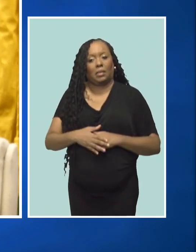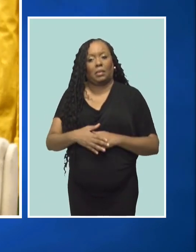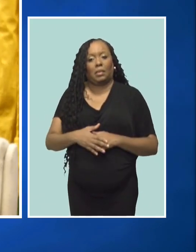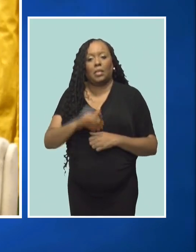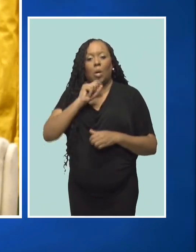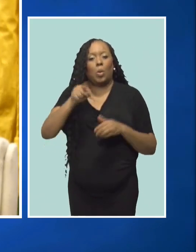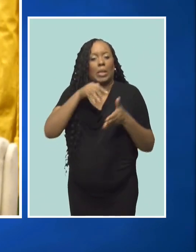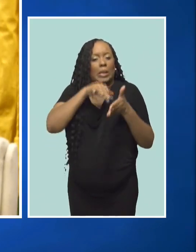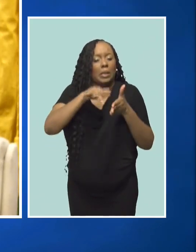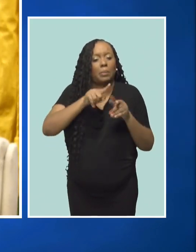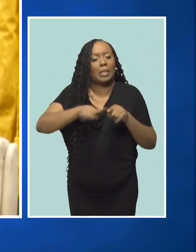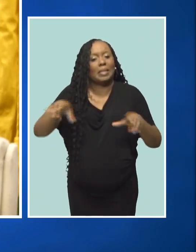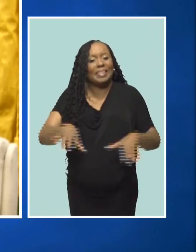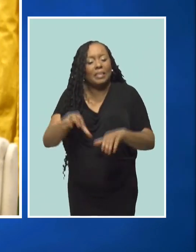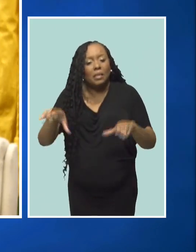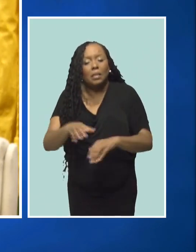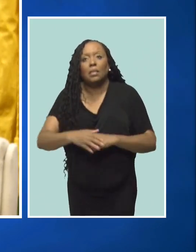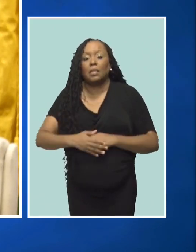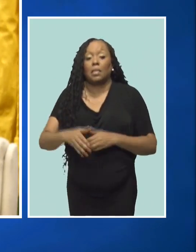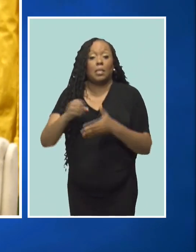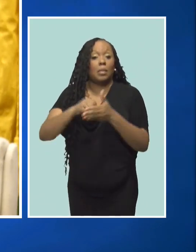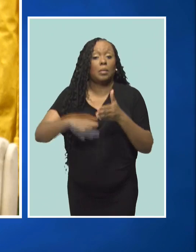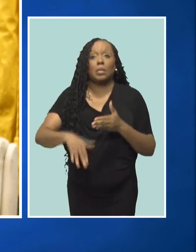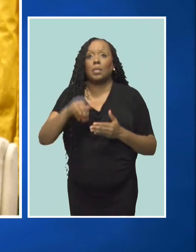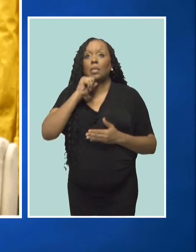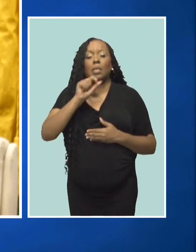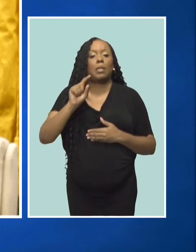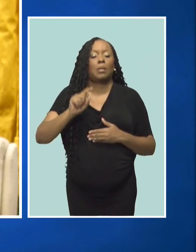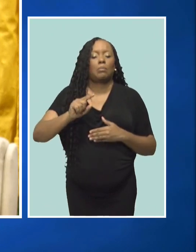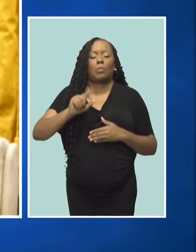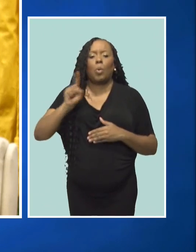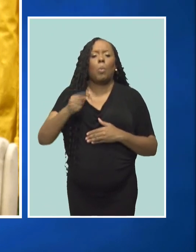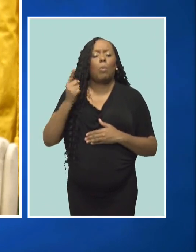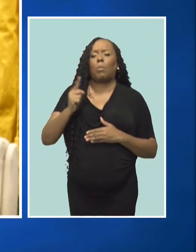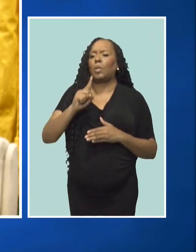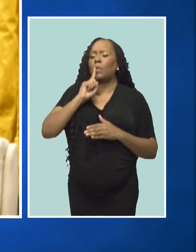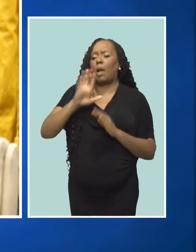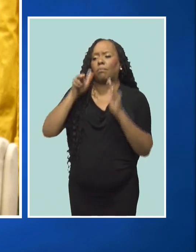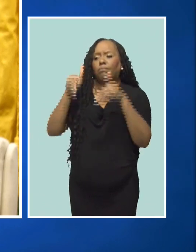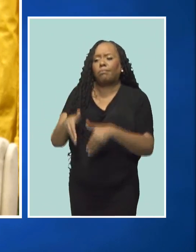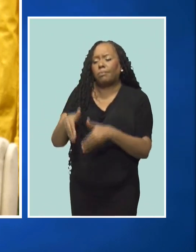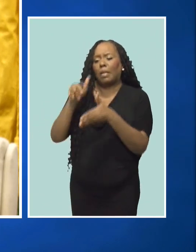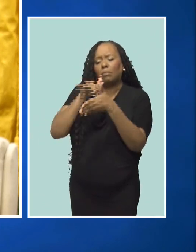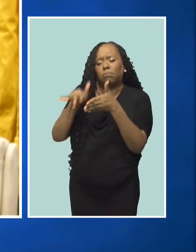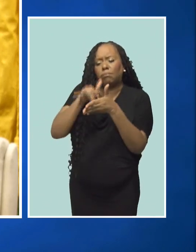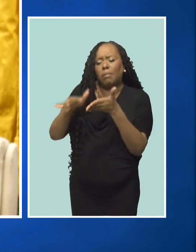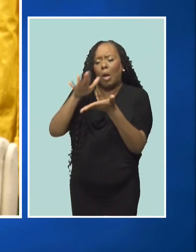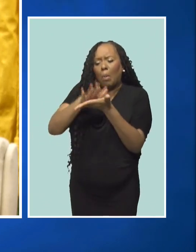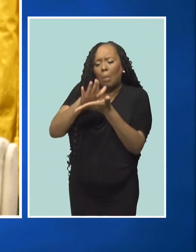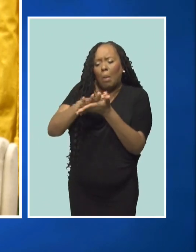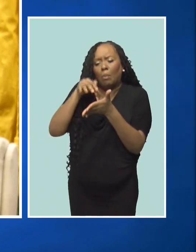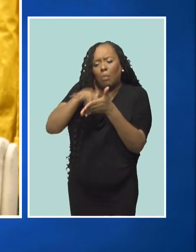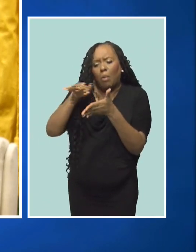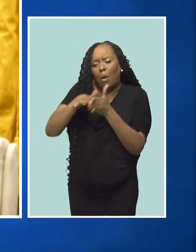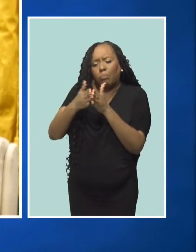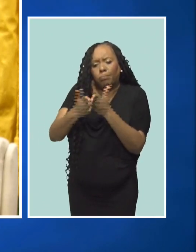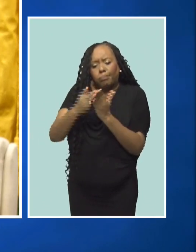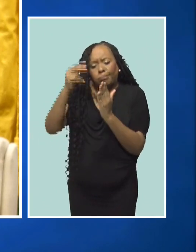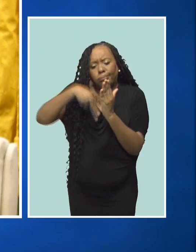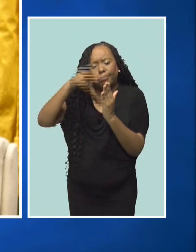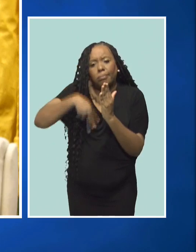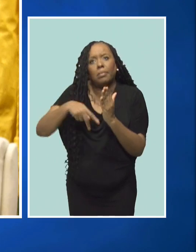students at BCC have not only been outstanding in their academic performance, but their performance in